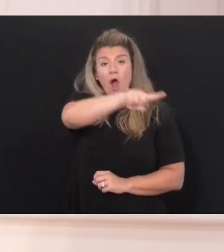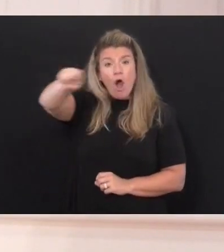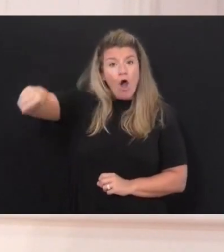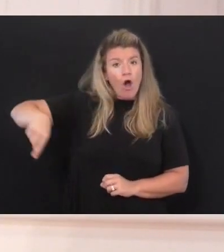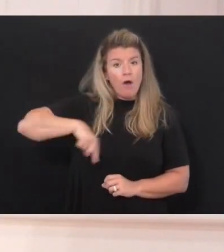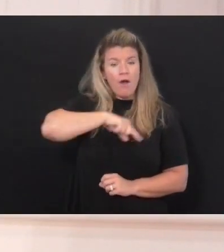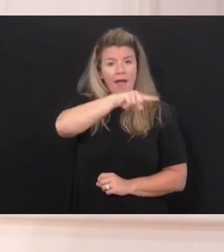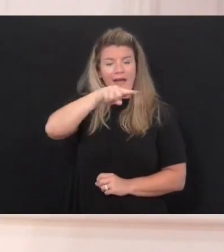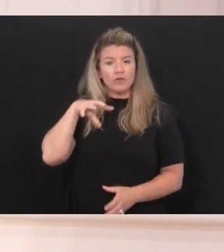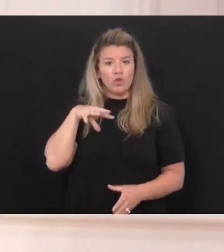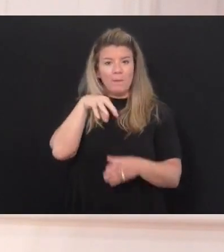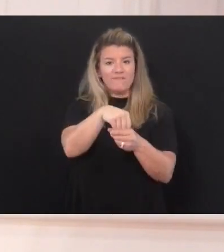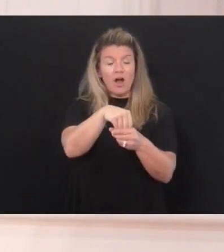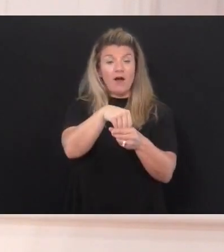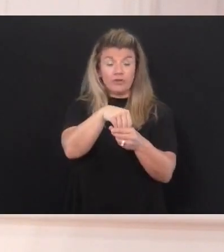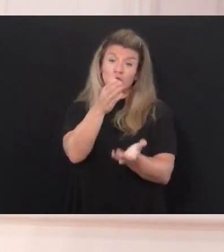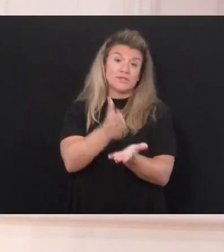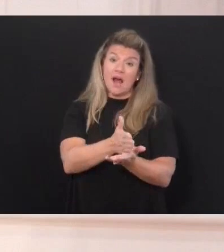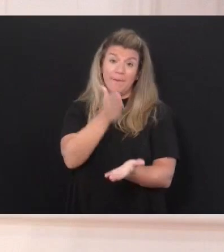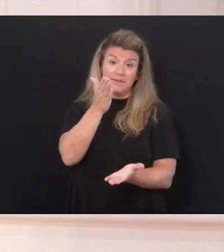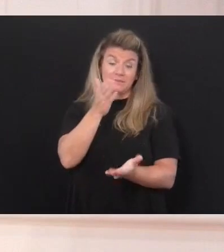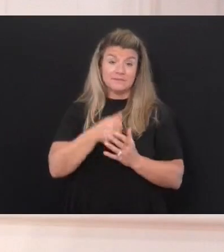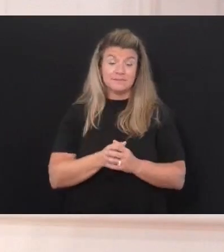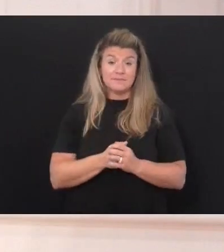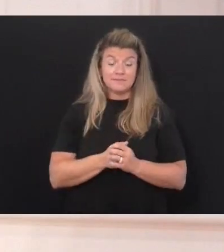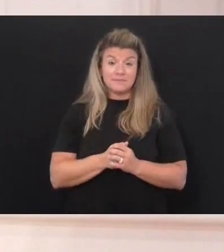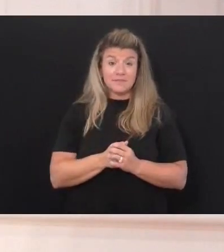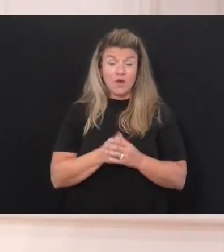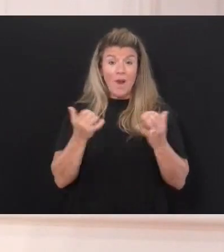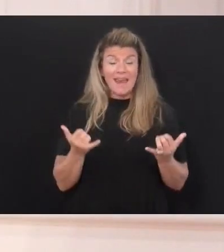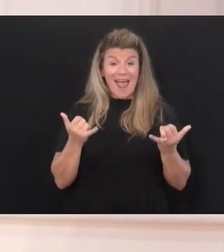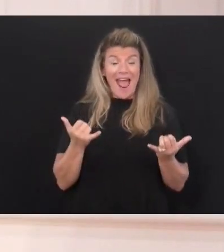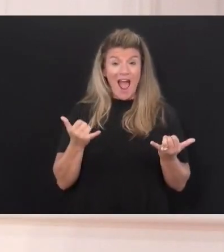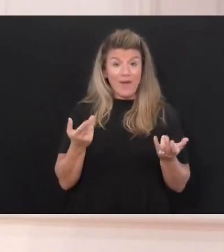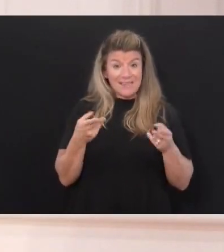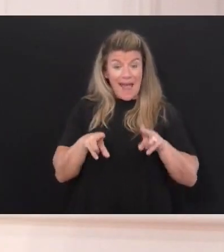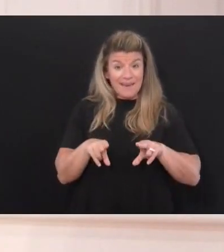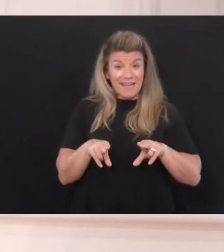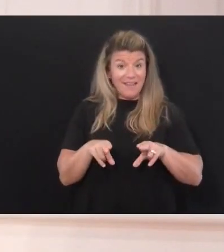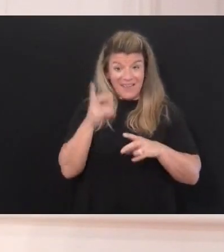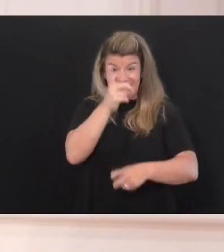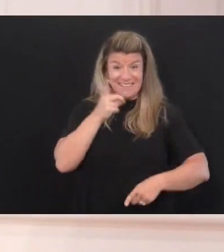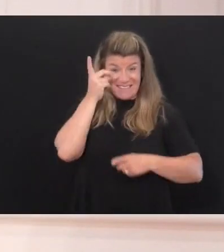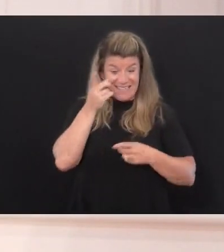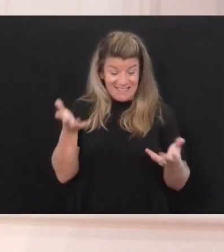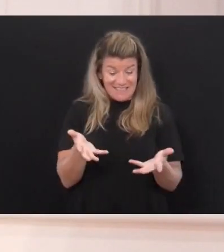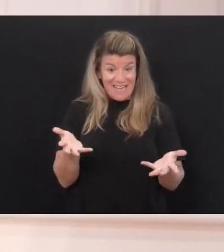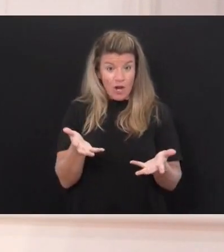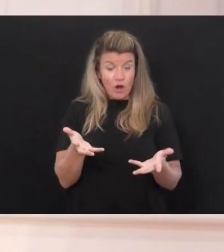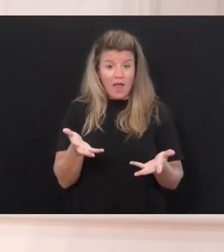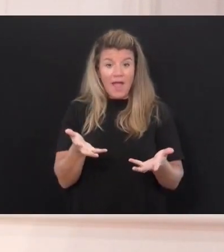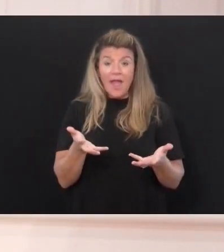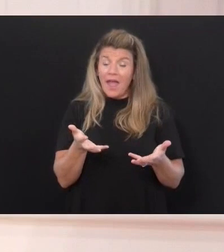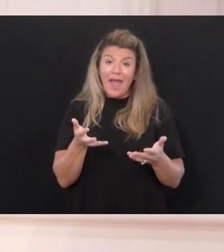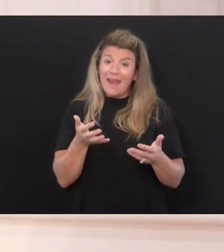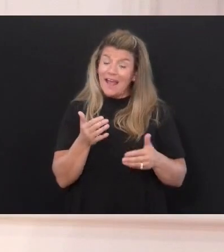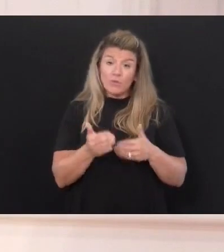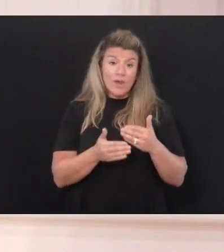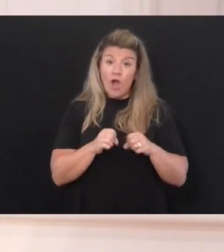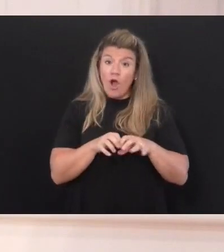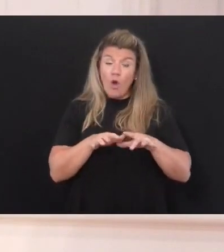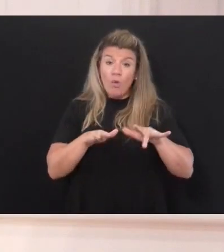billion. You know, there is all kinds of recommendations. Now, it's not that I can take credit for that wholeheartedly,